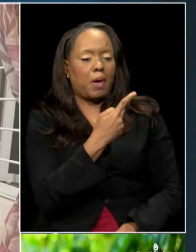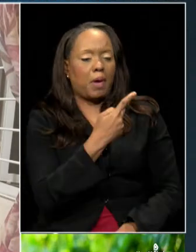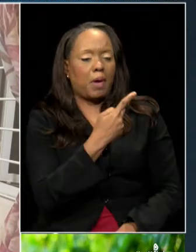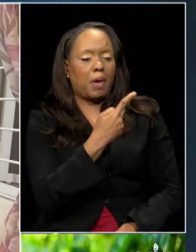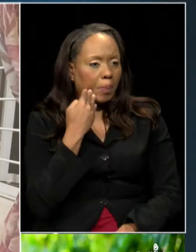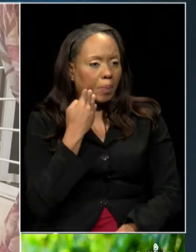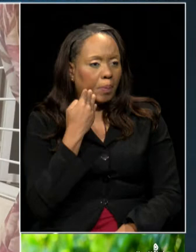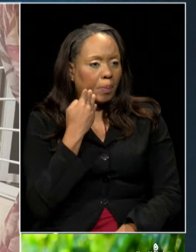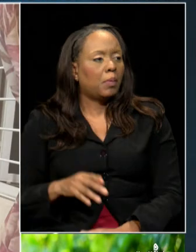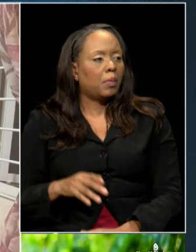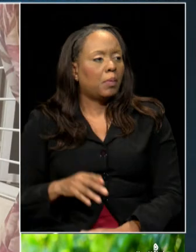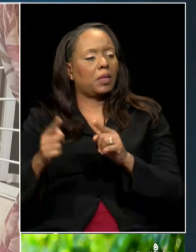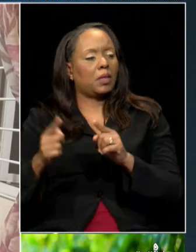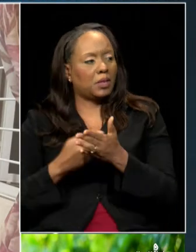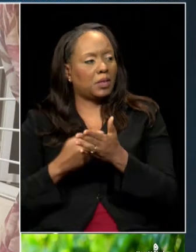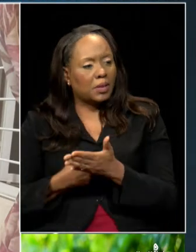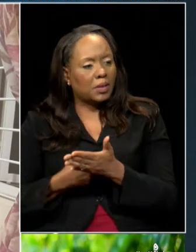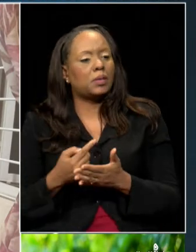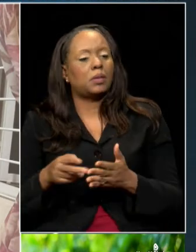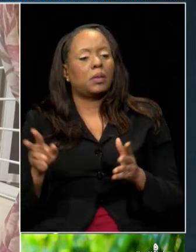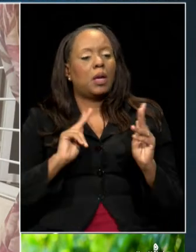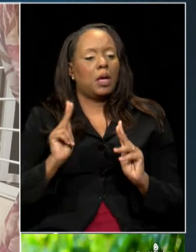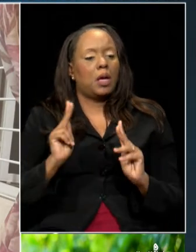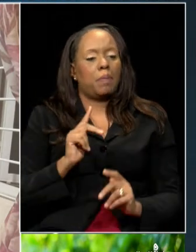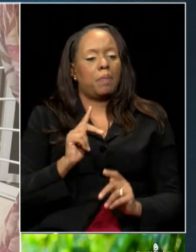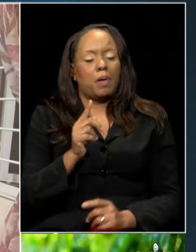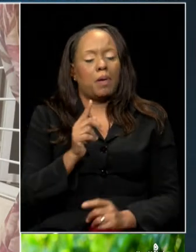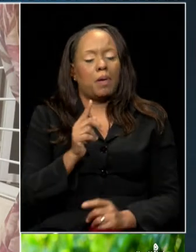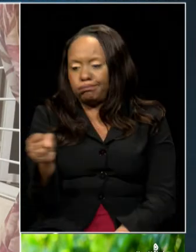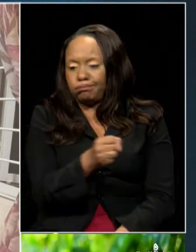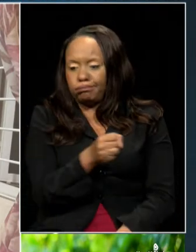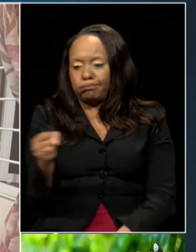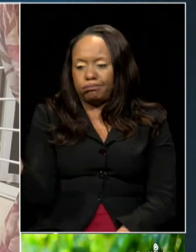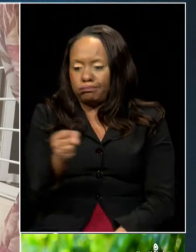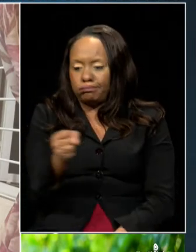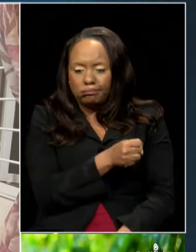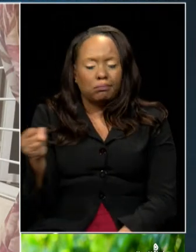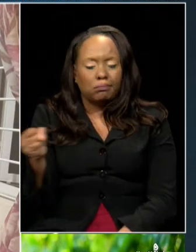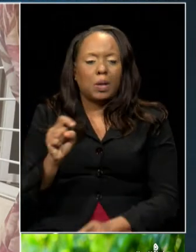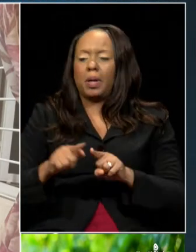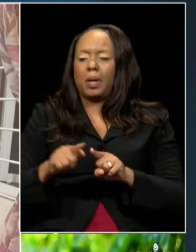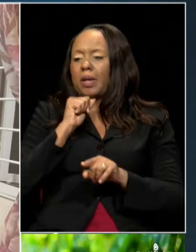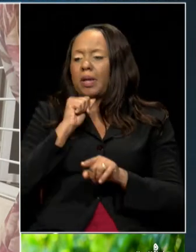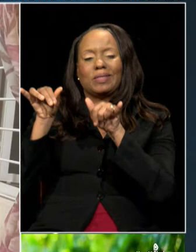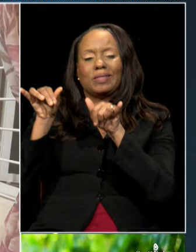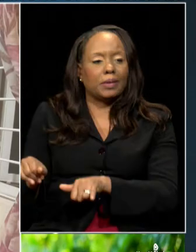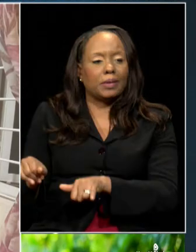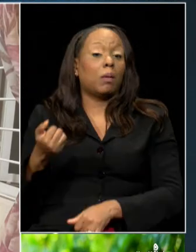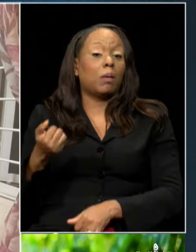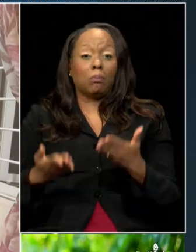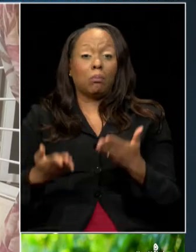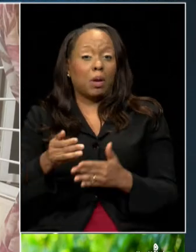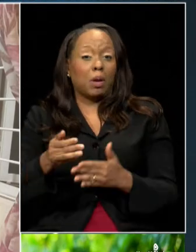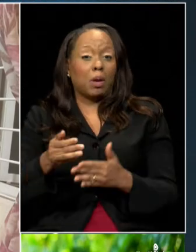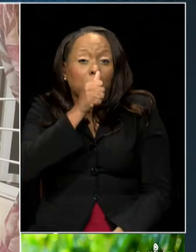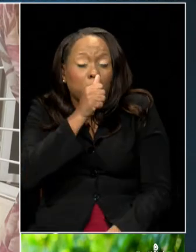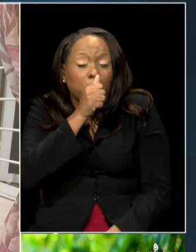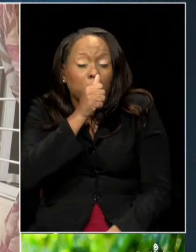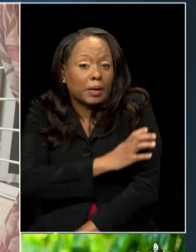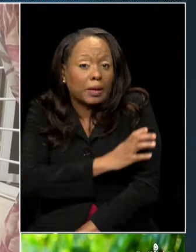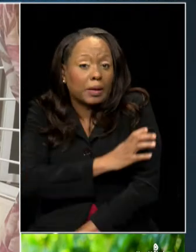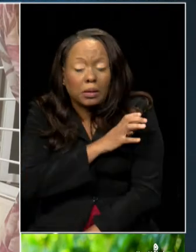would come back to the clinics, wherever that may be. If that is at the hospital or a private clinic in the community, people